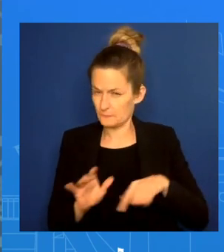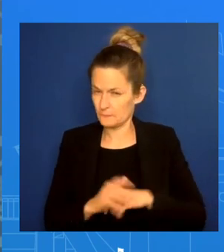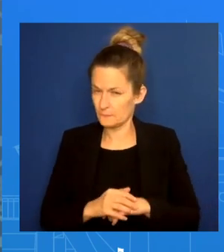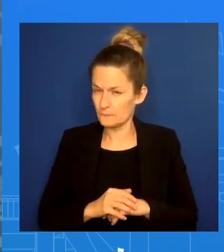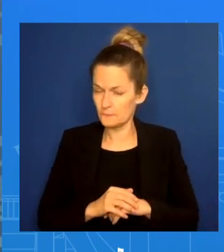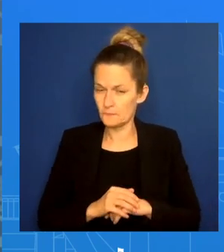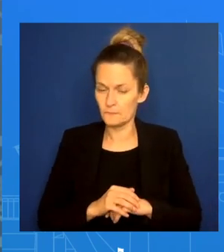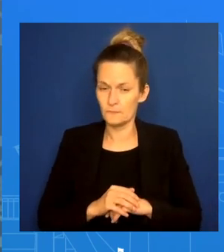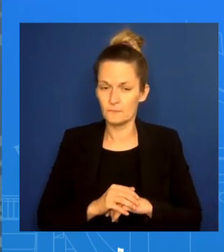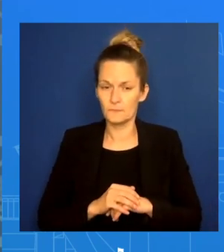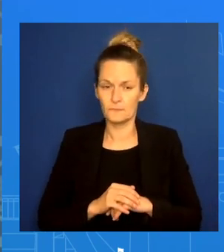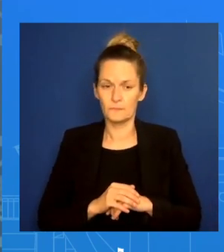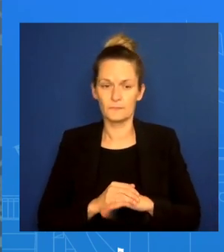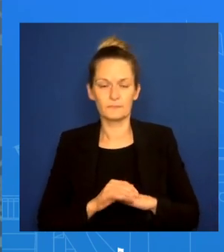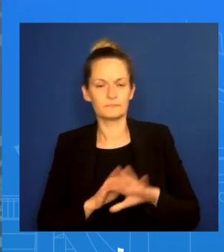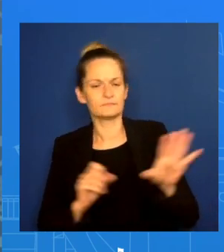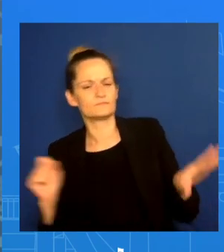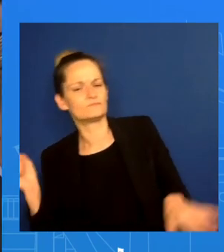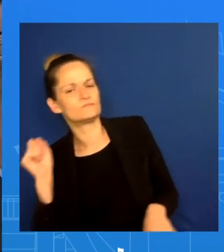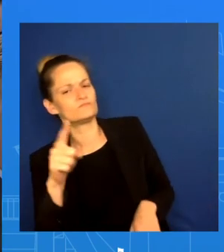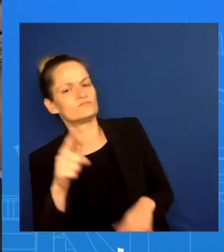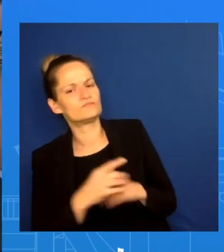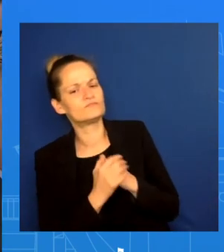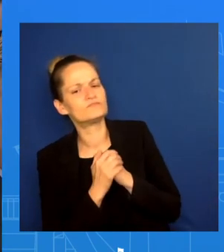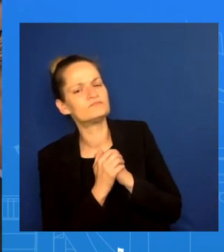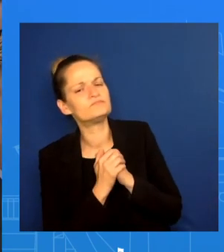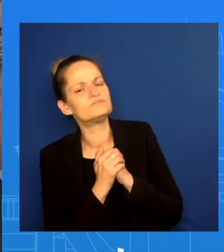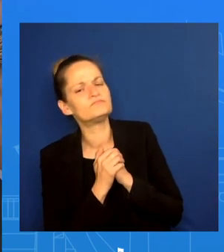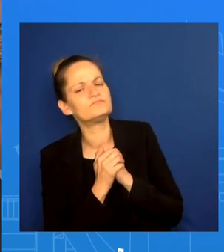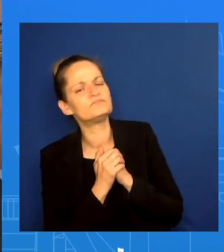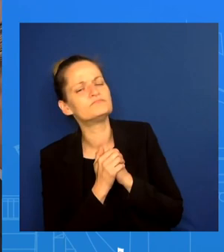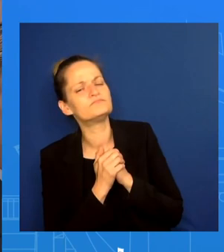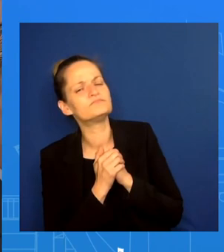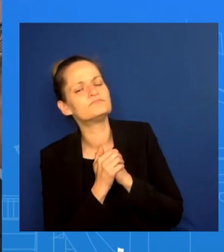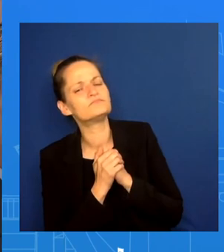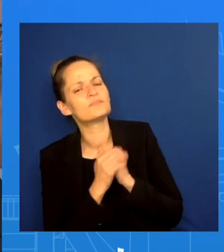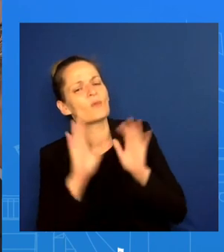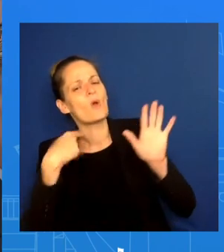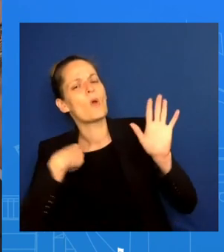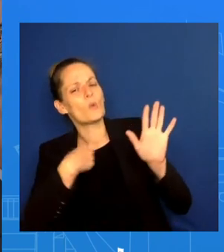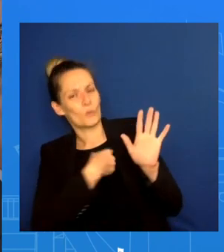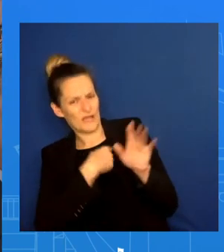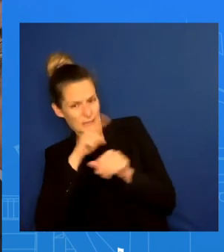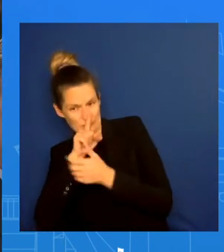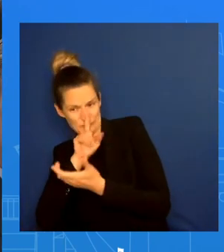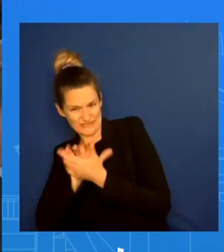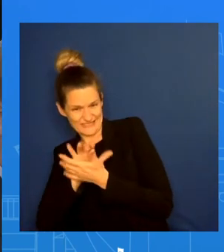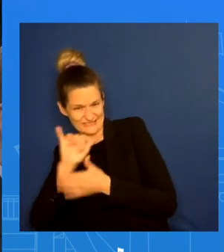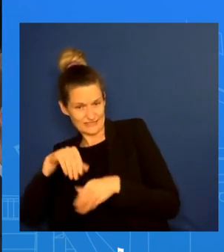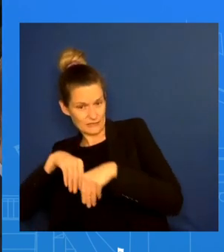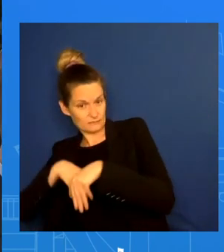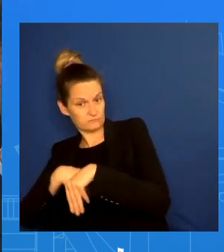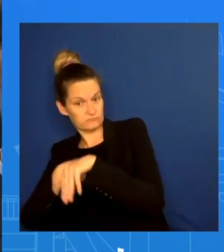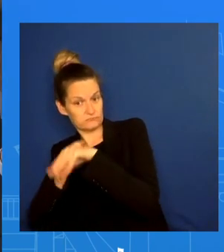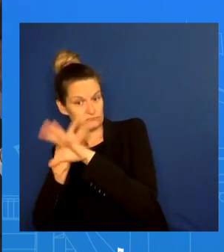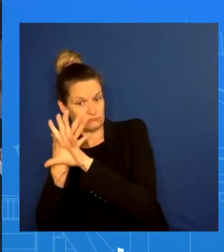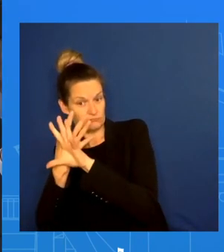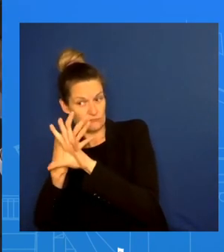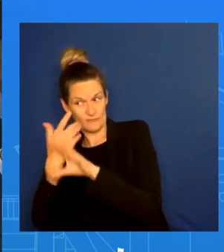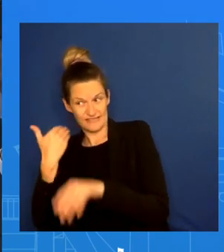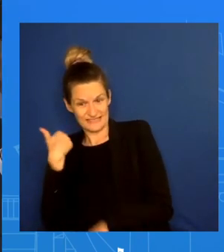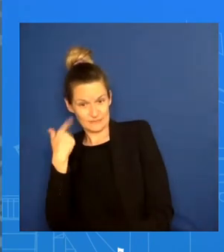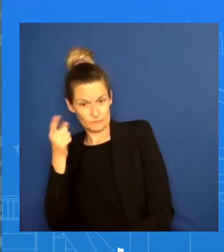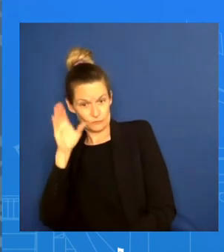President Biden has been set for tomorrow. Is there anything you can share about whether that time has been set and preview any of the call at all for